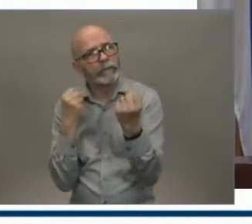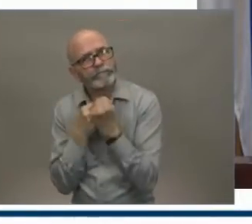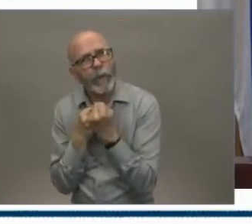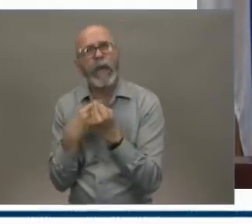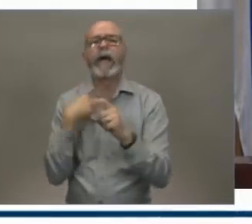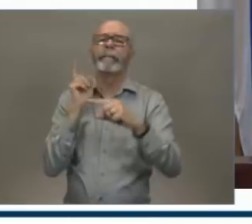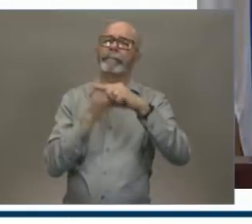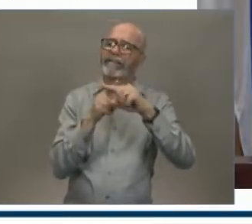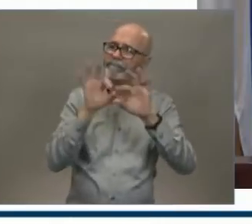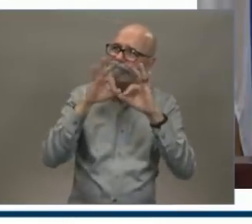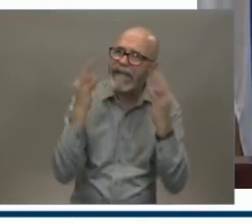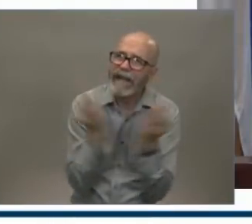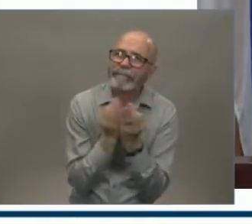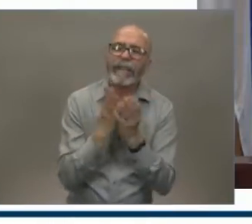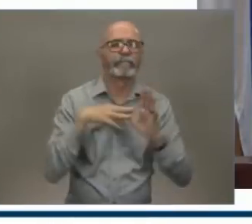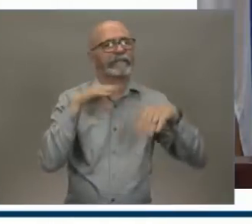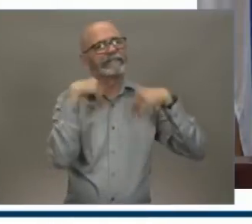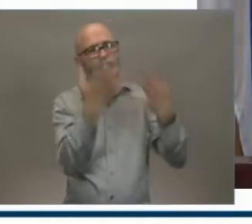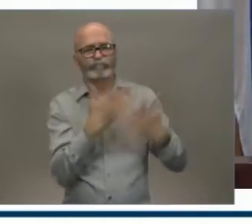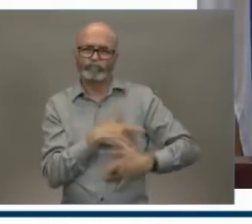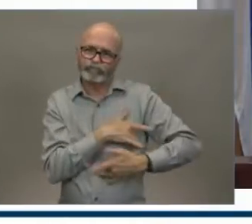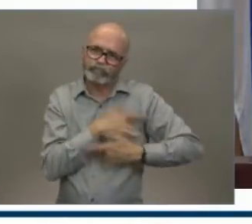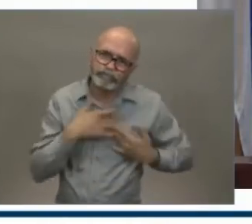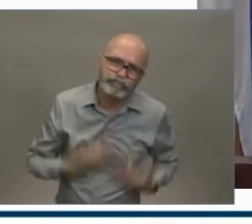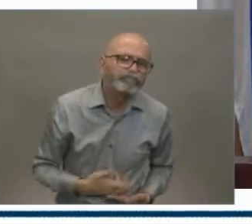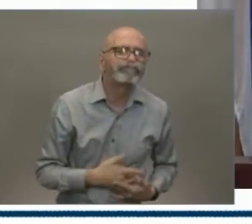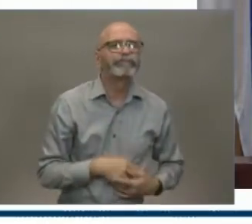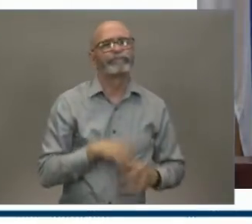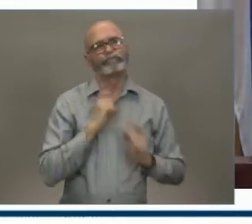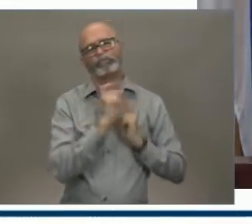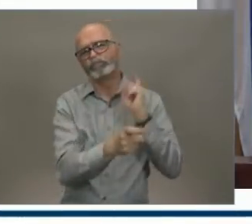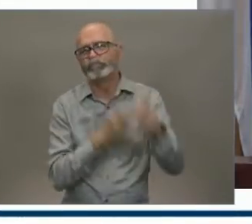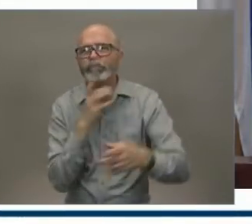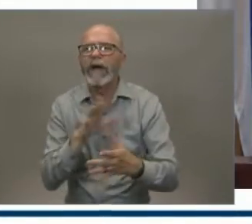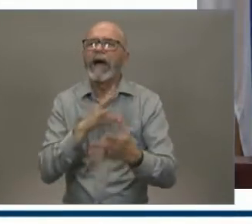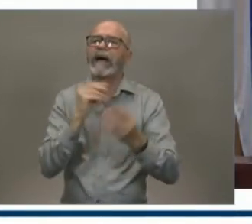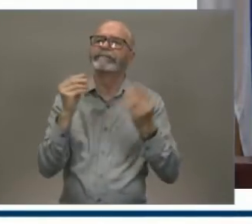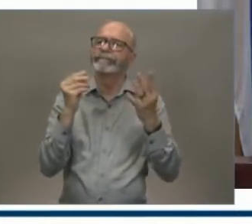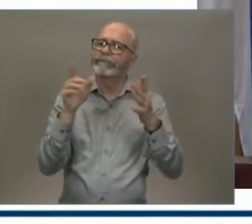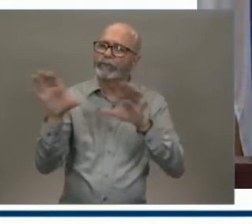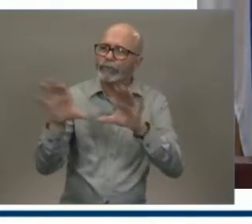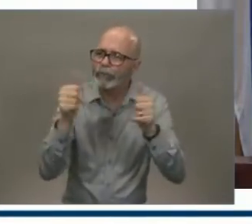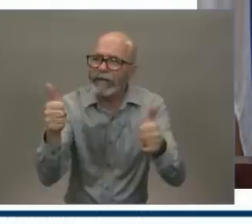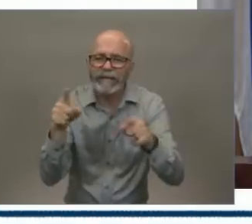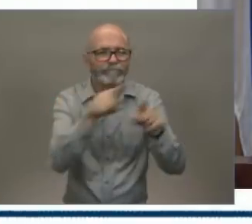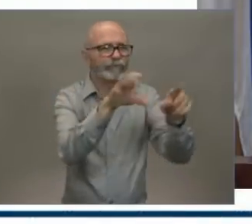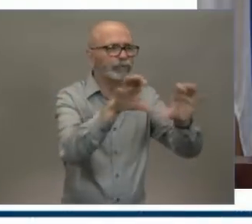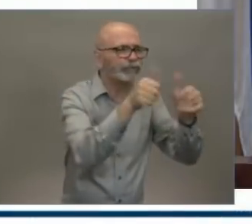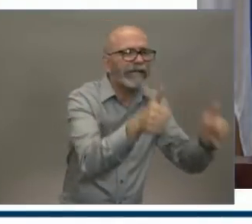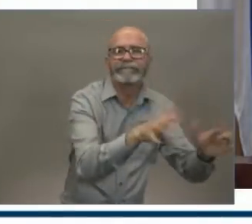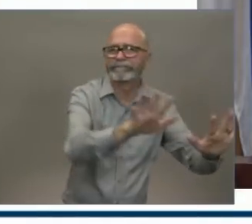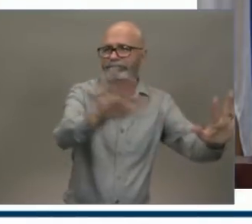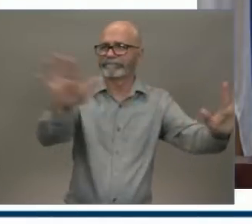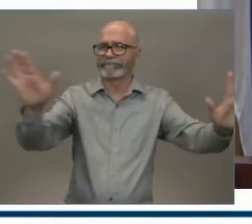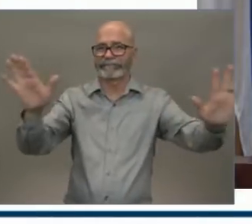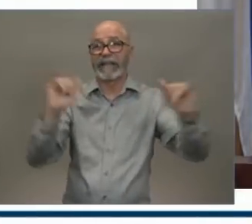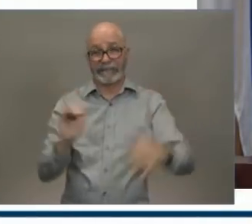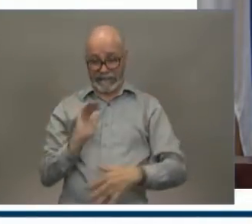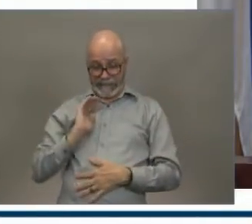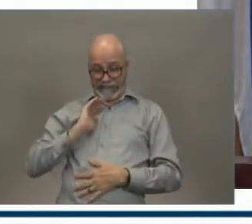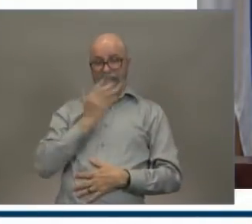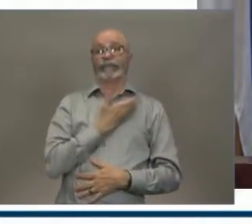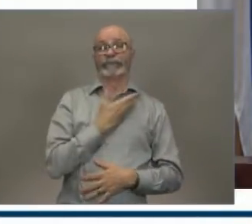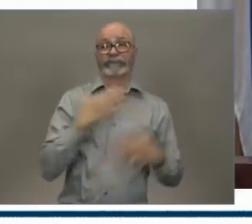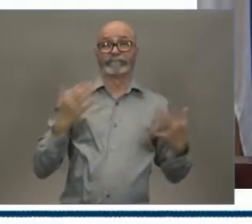offering kindness, as I know that you do so well. It's been one of the hallmarks of our journey in the last